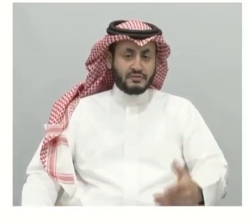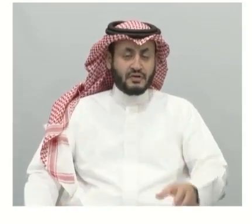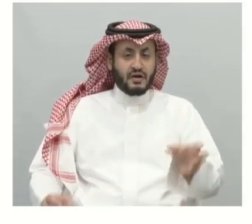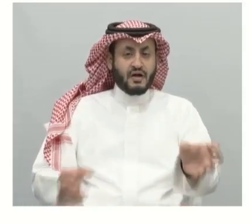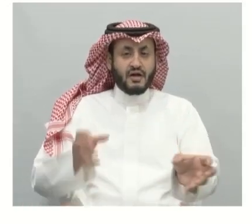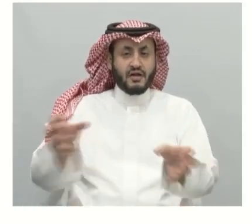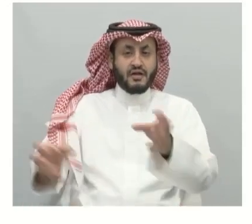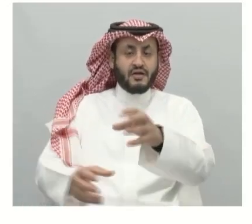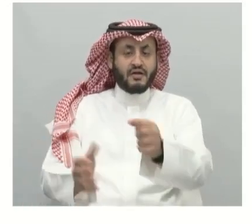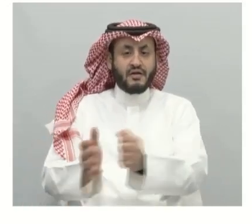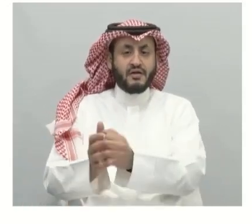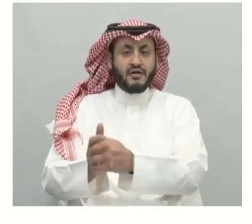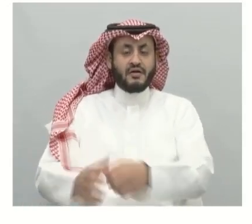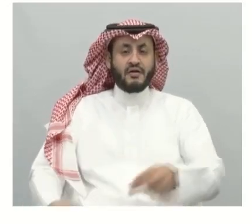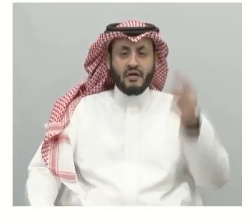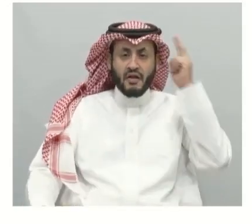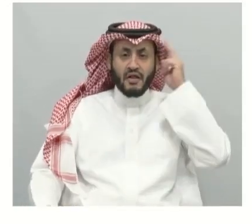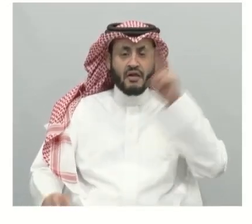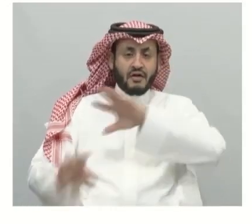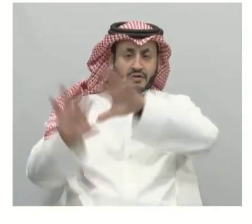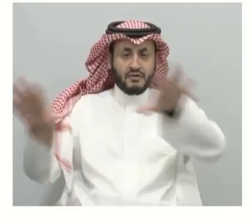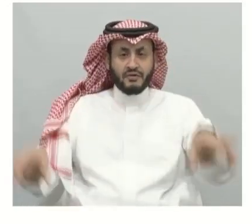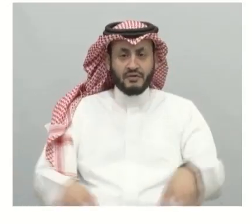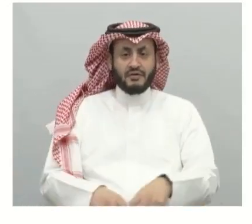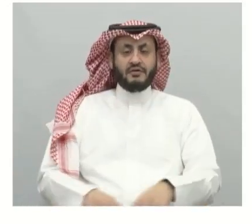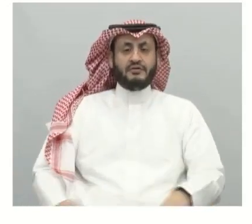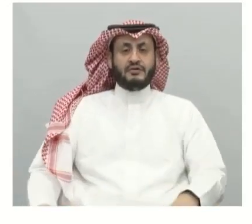countries, nationalities, and capitals.